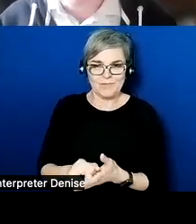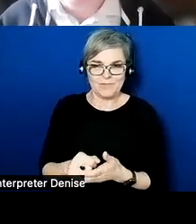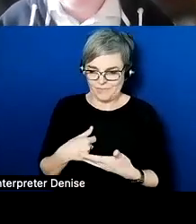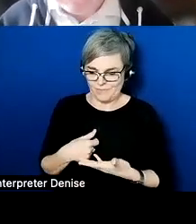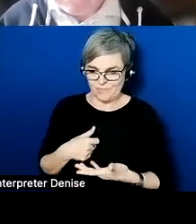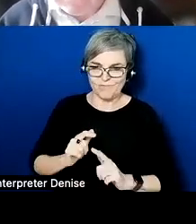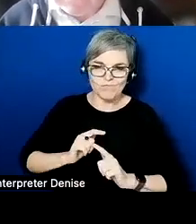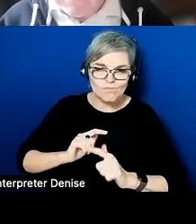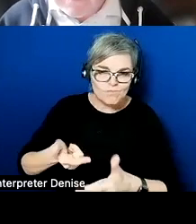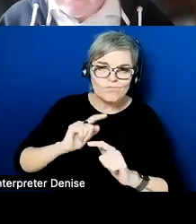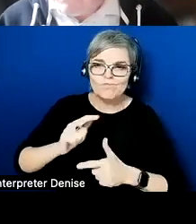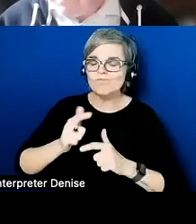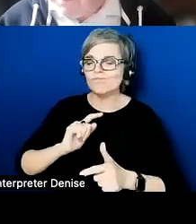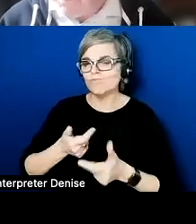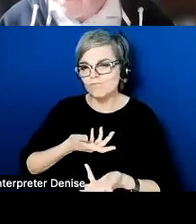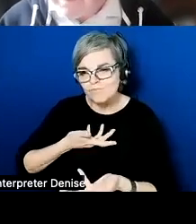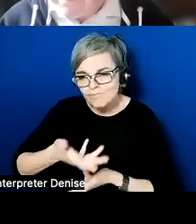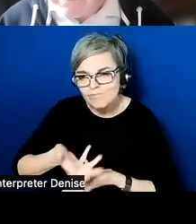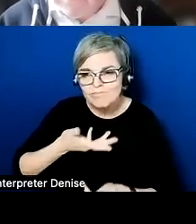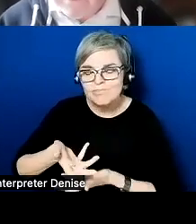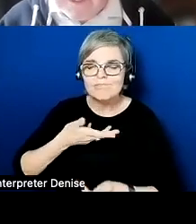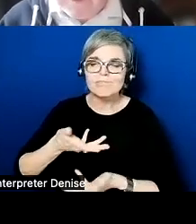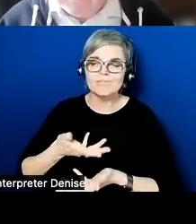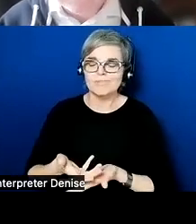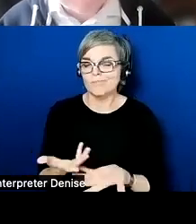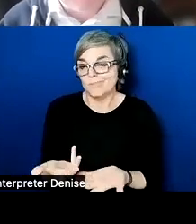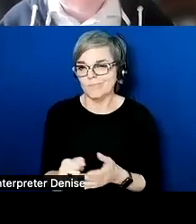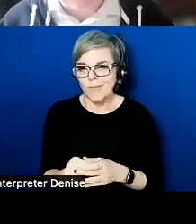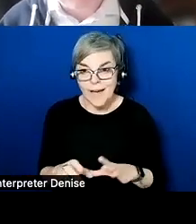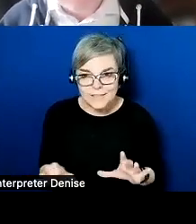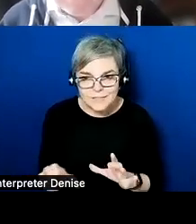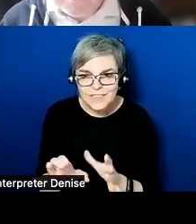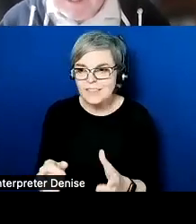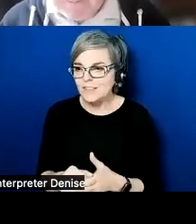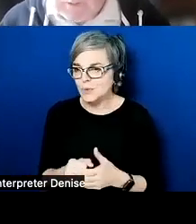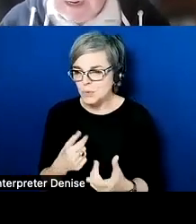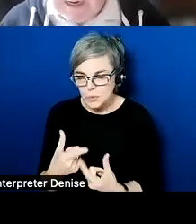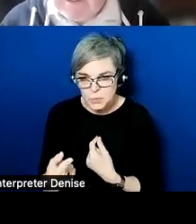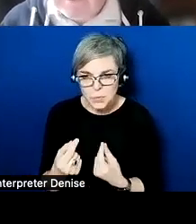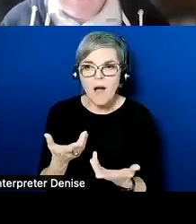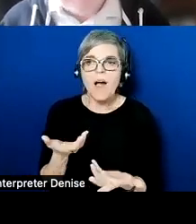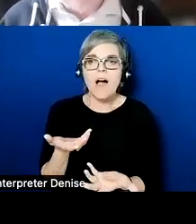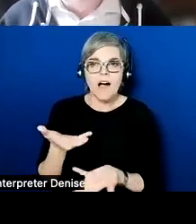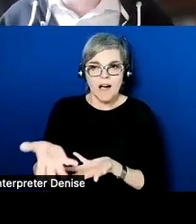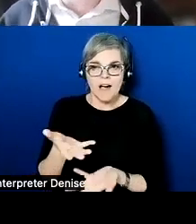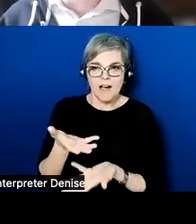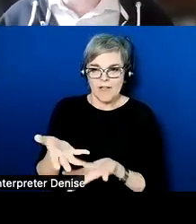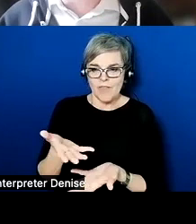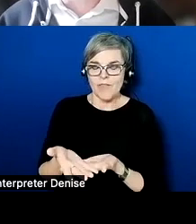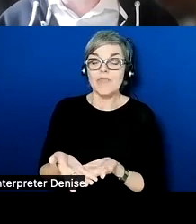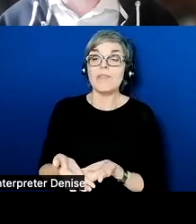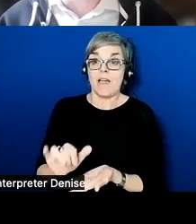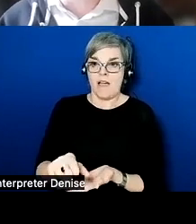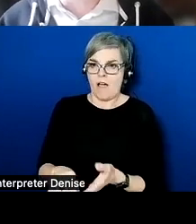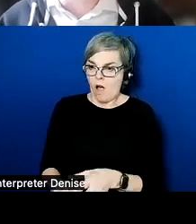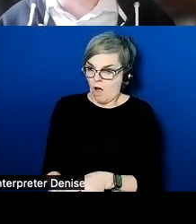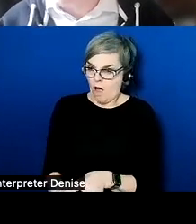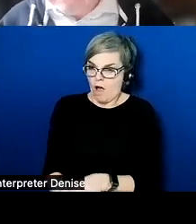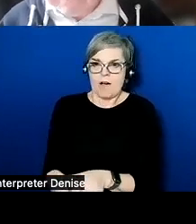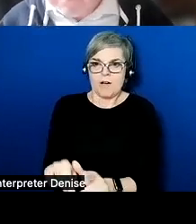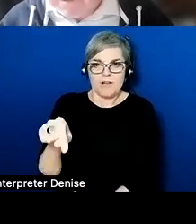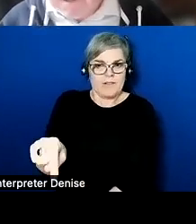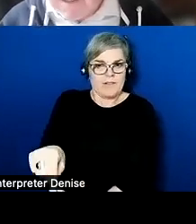the activities they do, and this reveals the potentials that people have. So if you were thinking